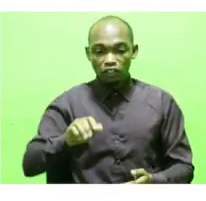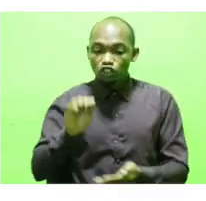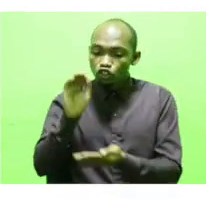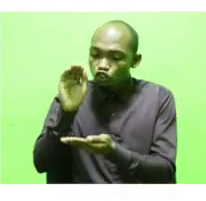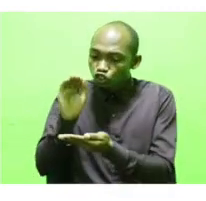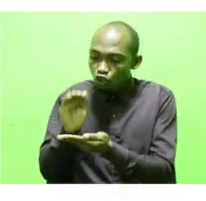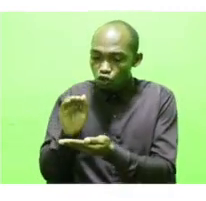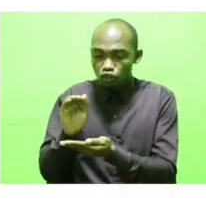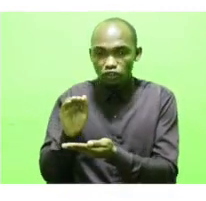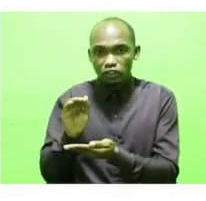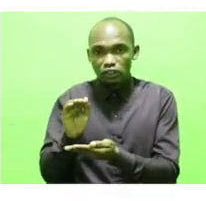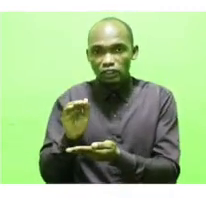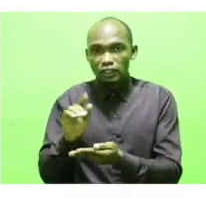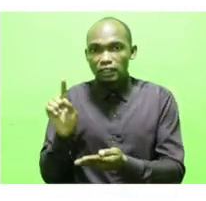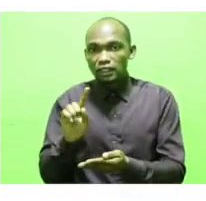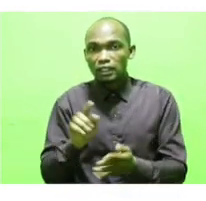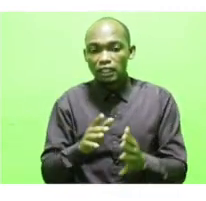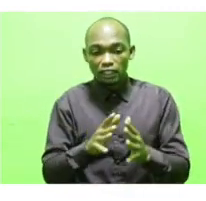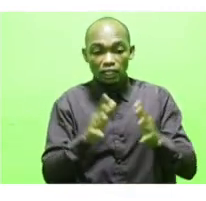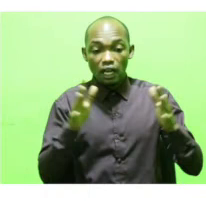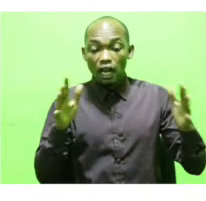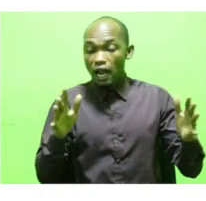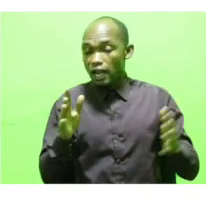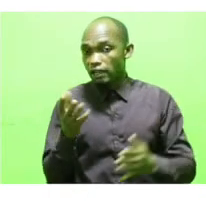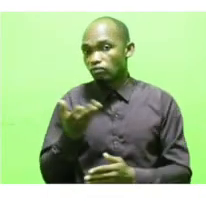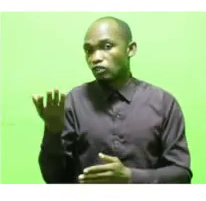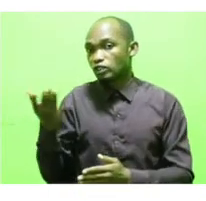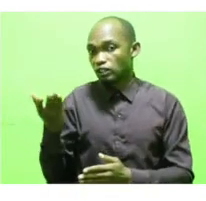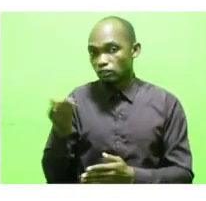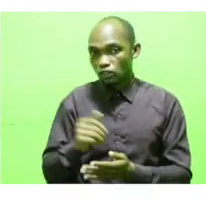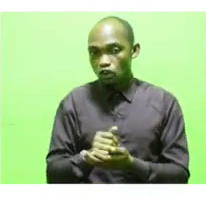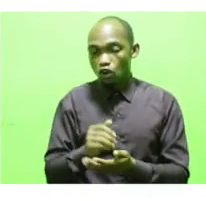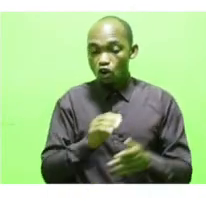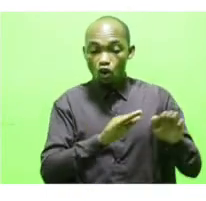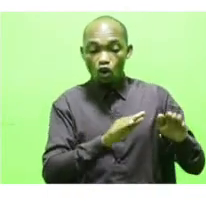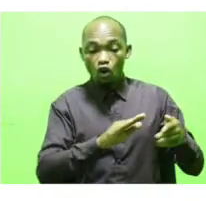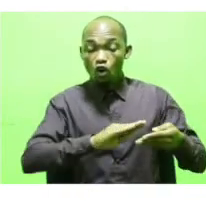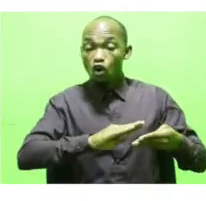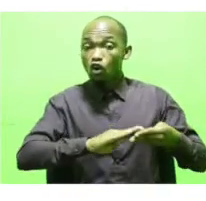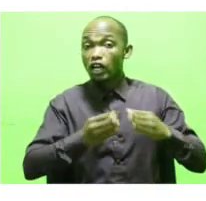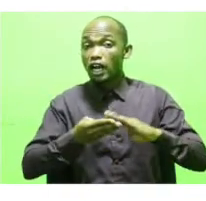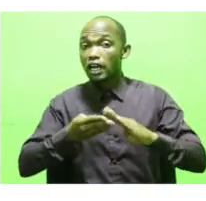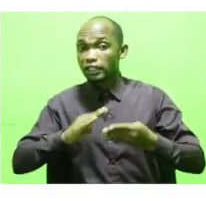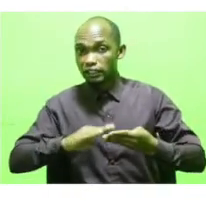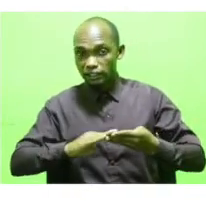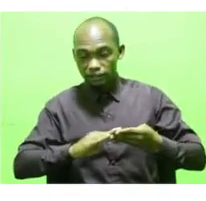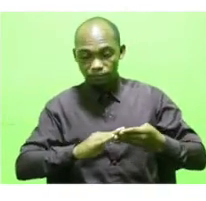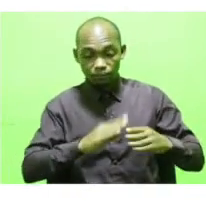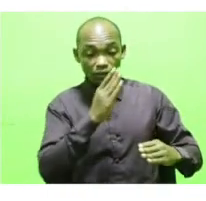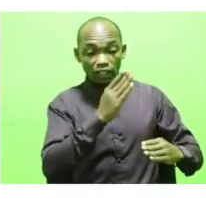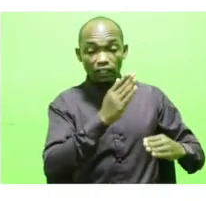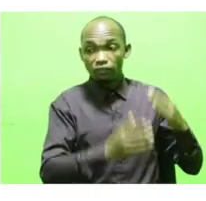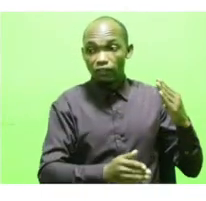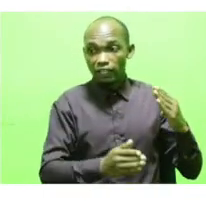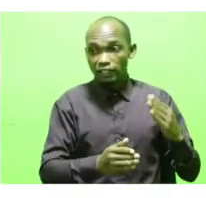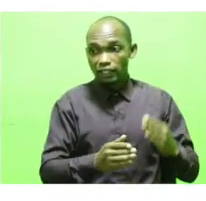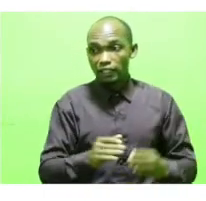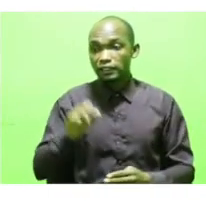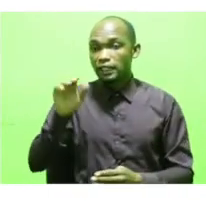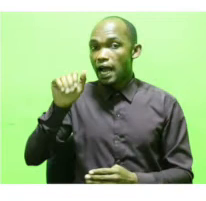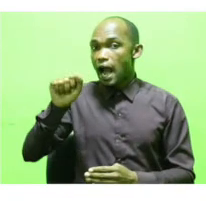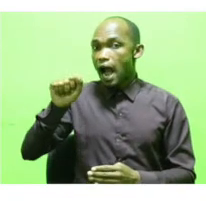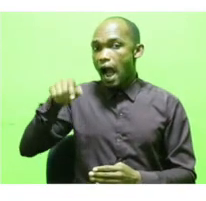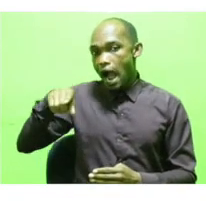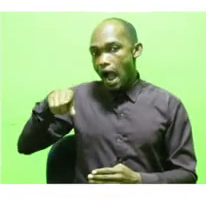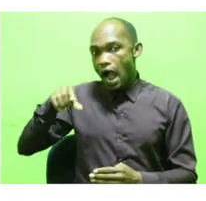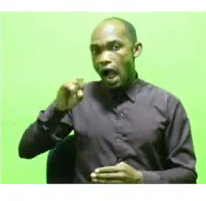shorter, or its height is shorter than the average height of the other organisms. And finally, we have apical